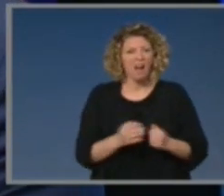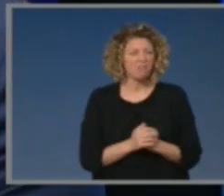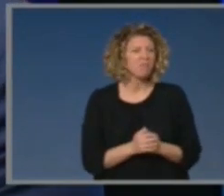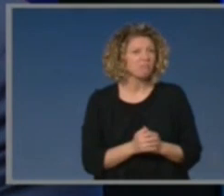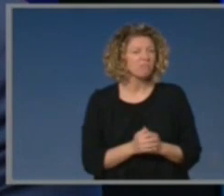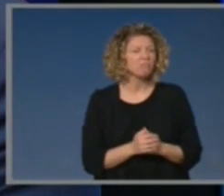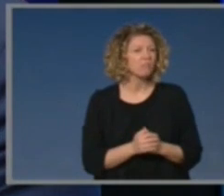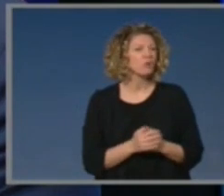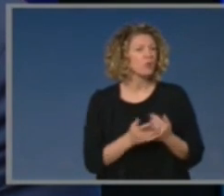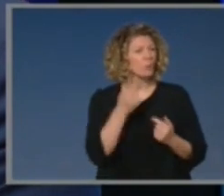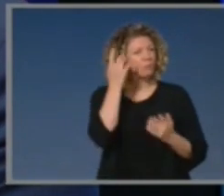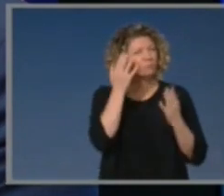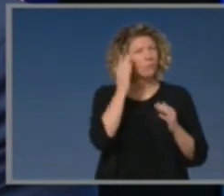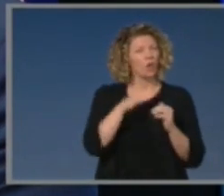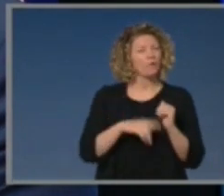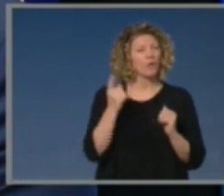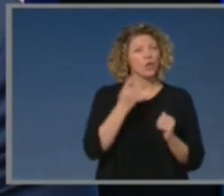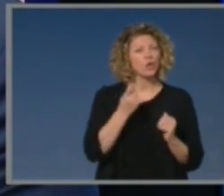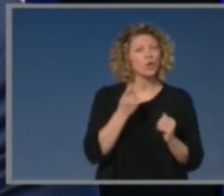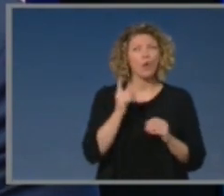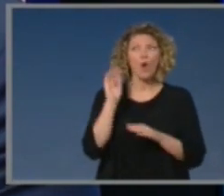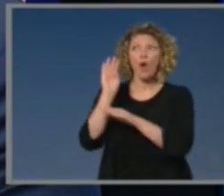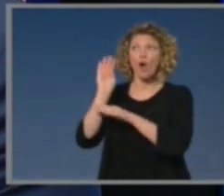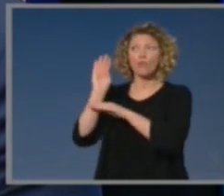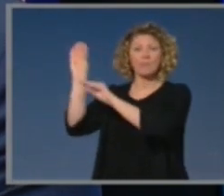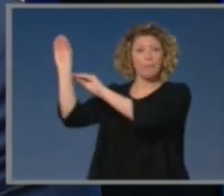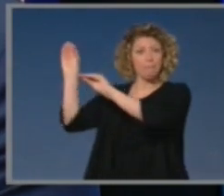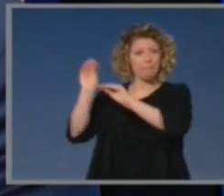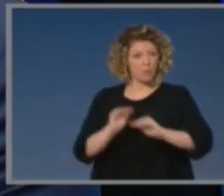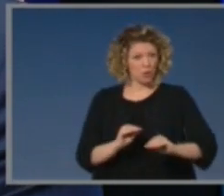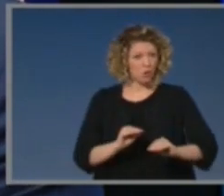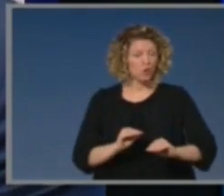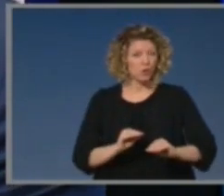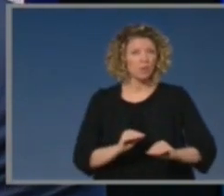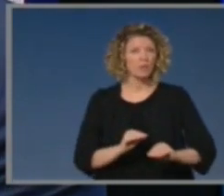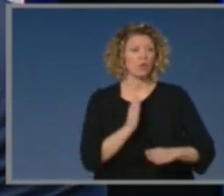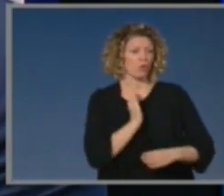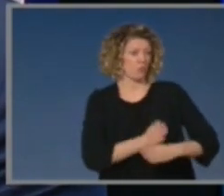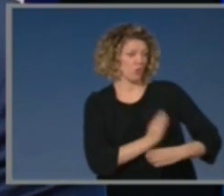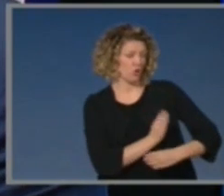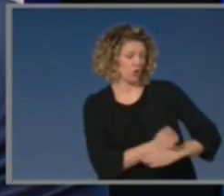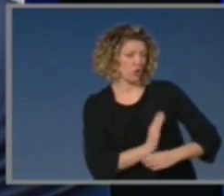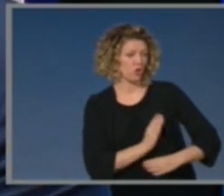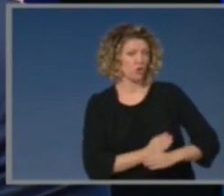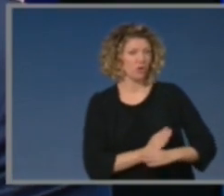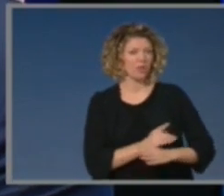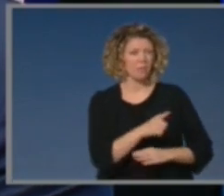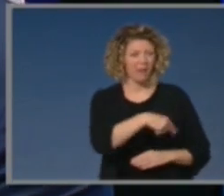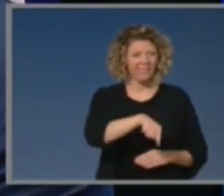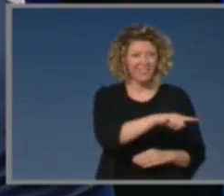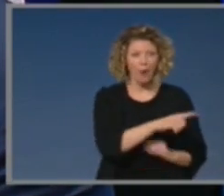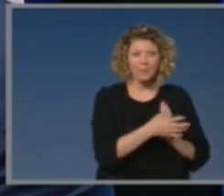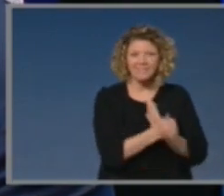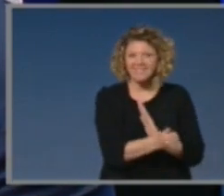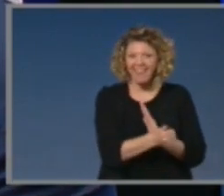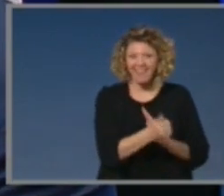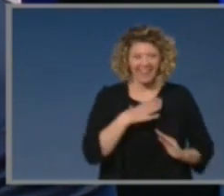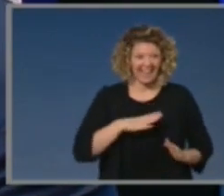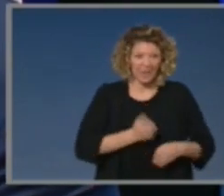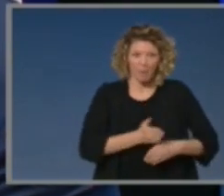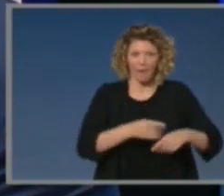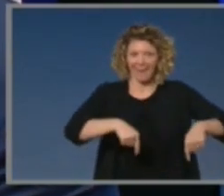the temporary skilled migration program, you're basically saying you want to hack into the skilled permanent migration